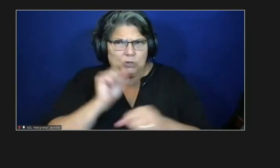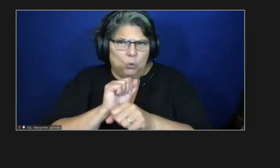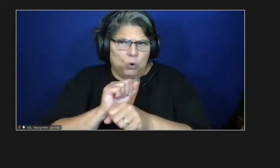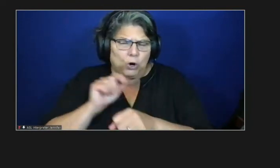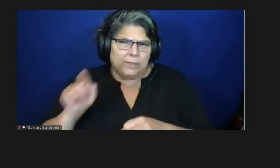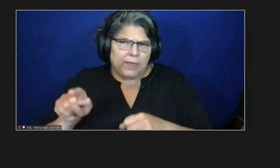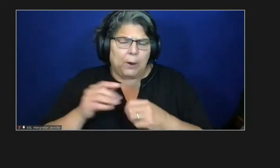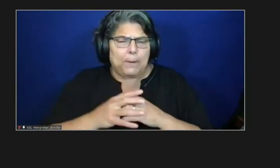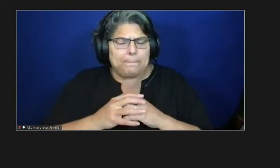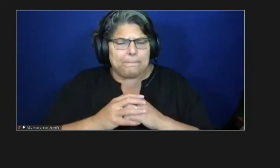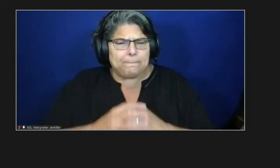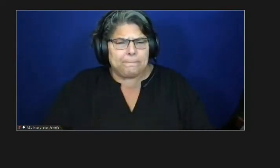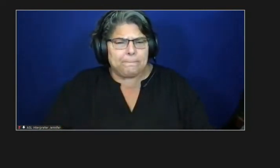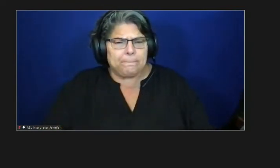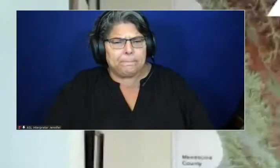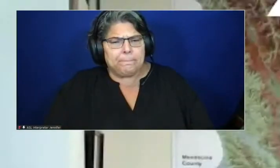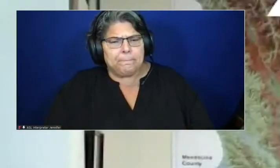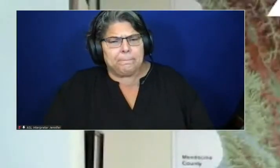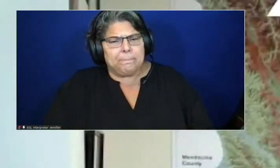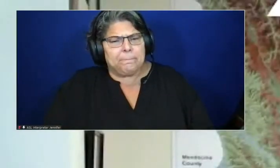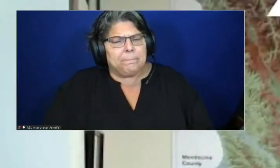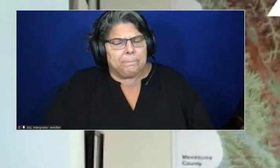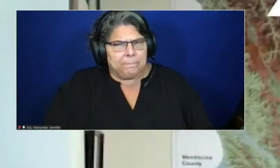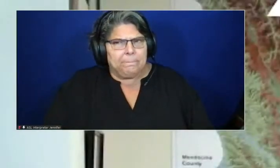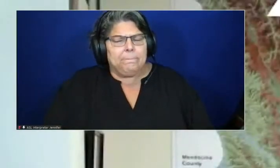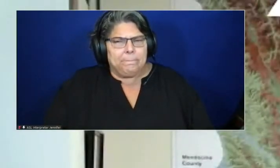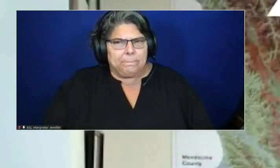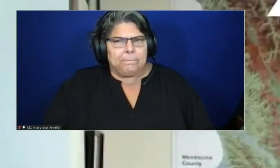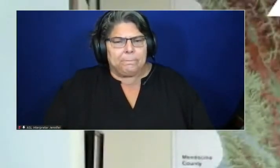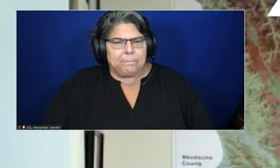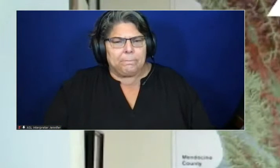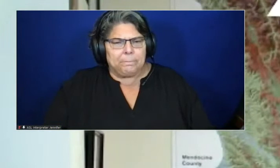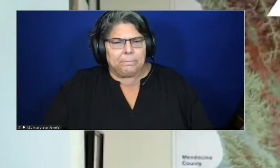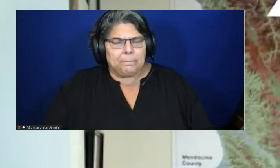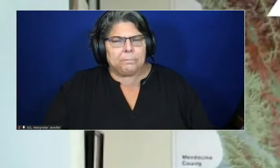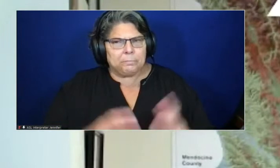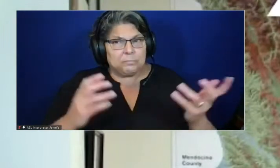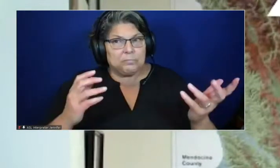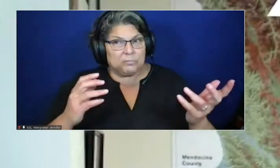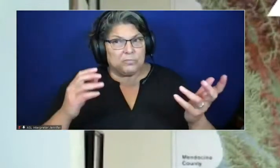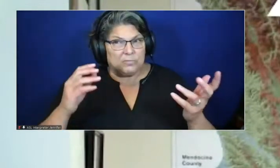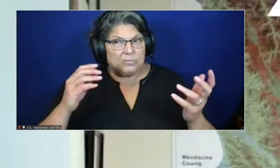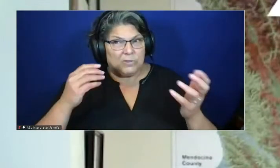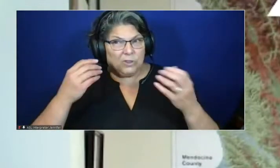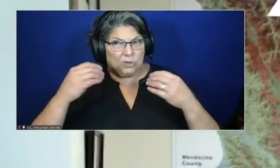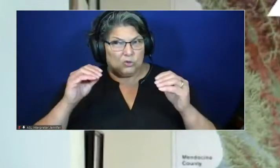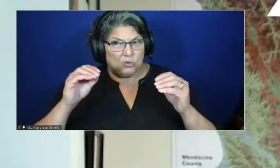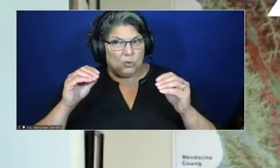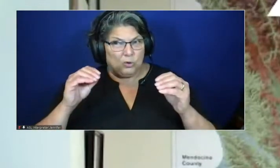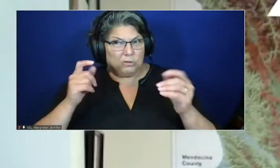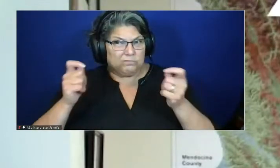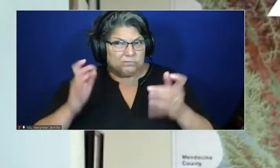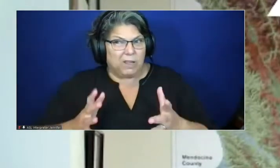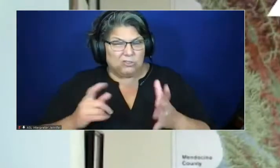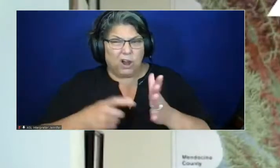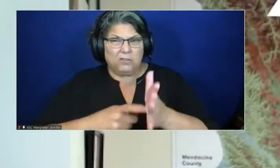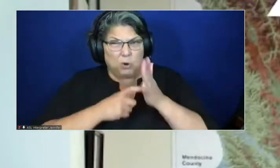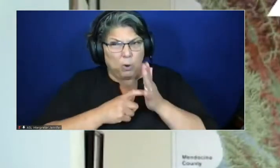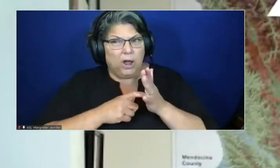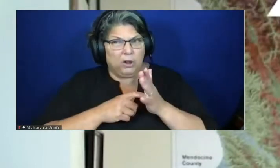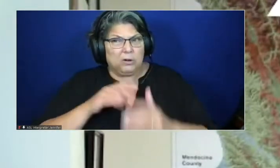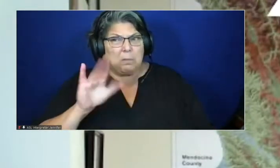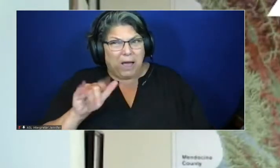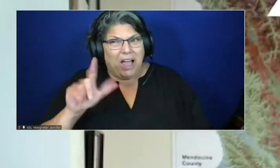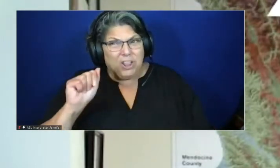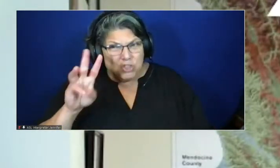current landscape. Employers are required by law to inform other employees that might